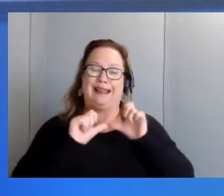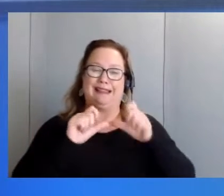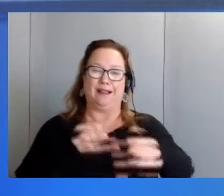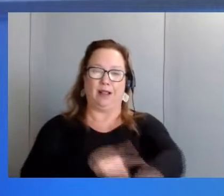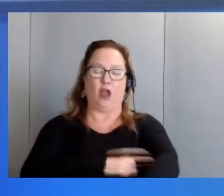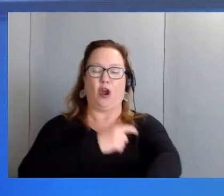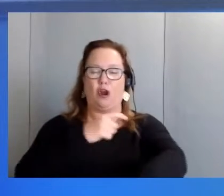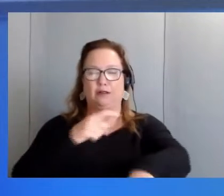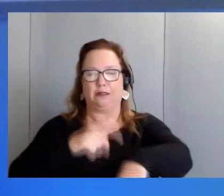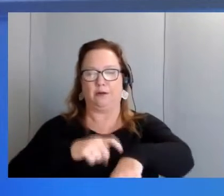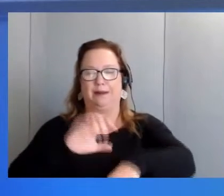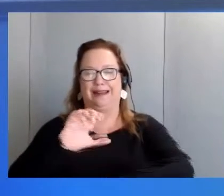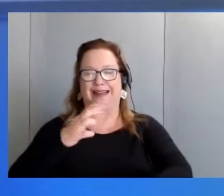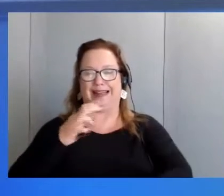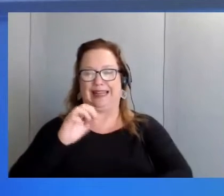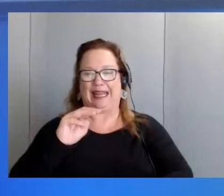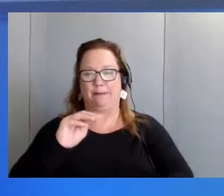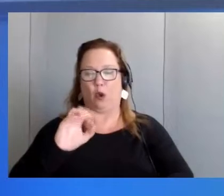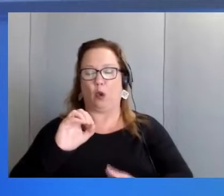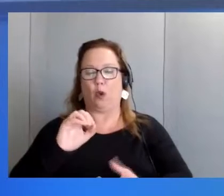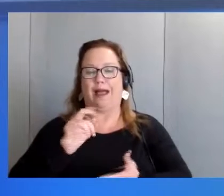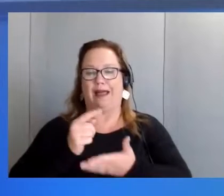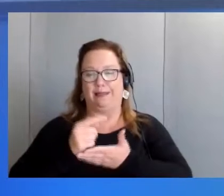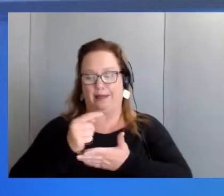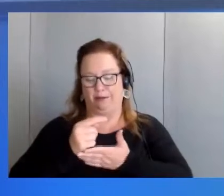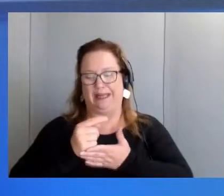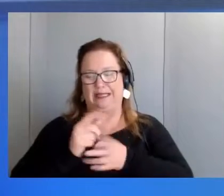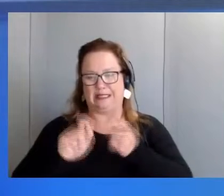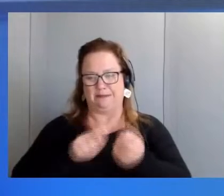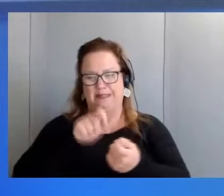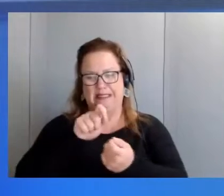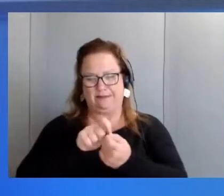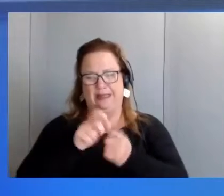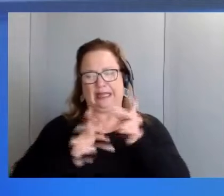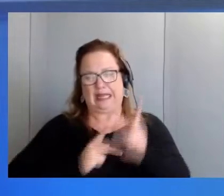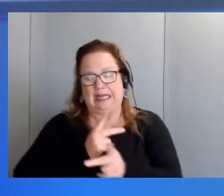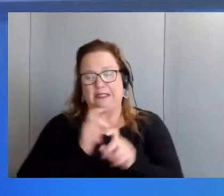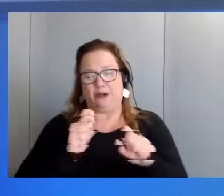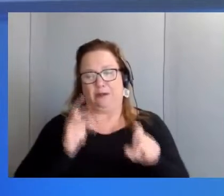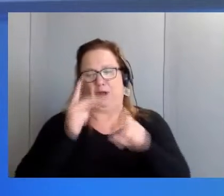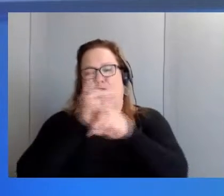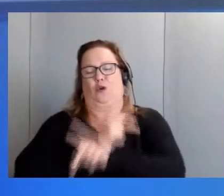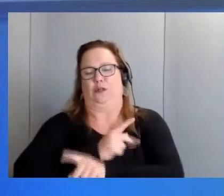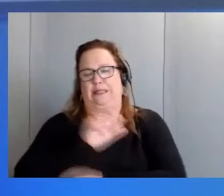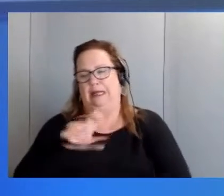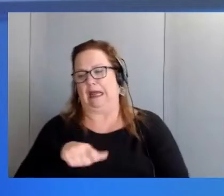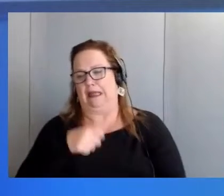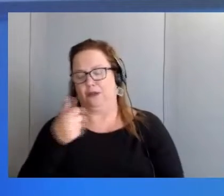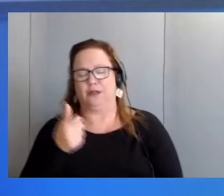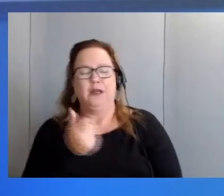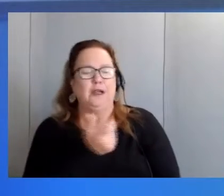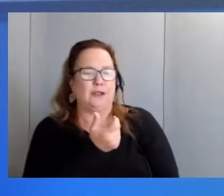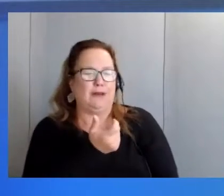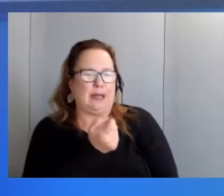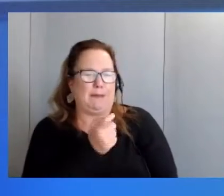run, chemotherapy certain types actually may be worse than others, but may put you at a little bit higher risk of developing dementia. Maybe it's sort of thinking